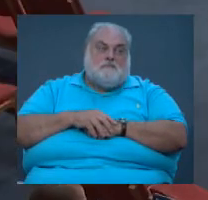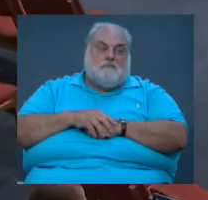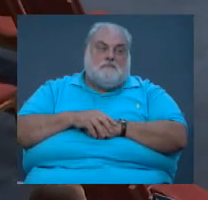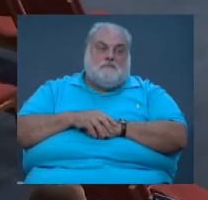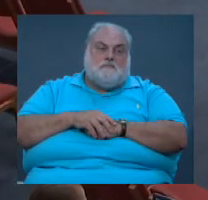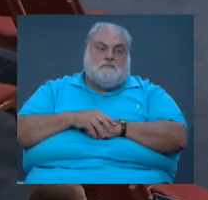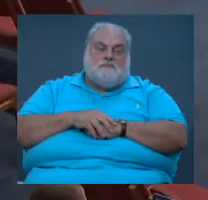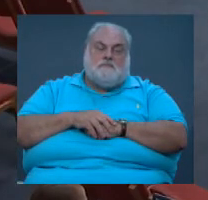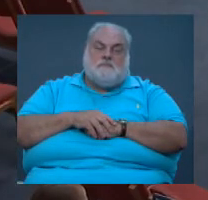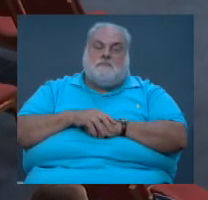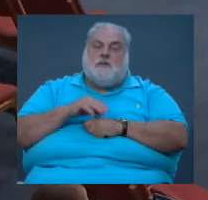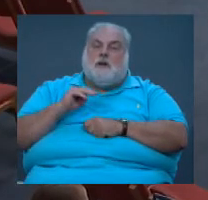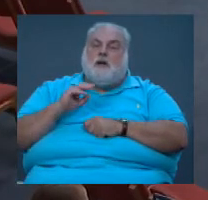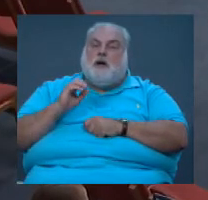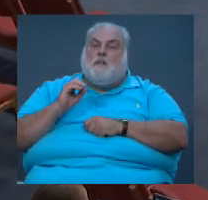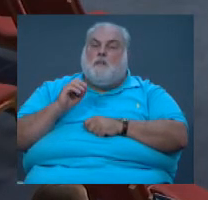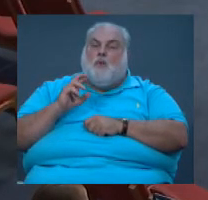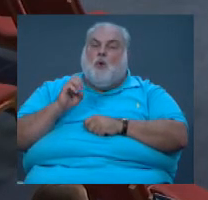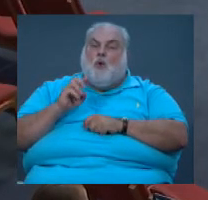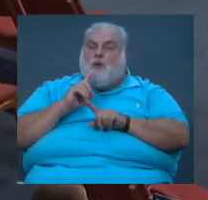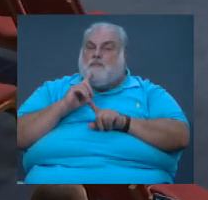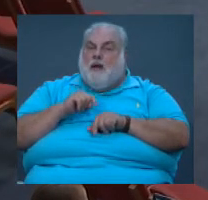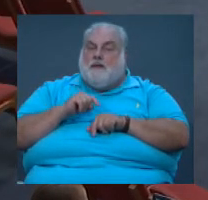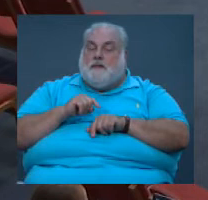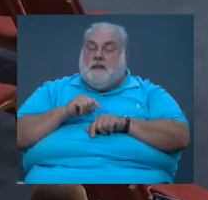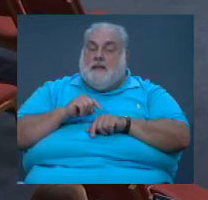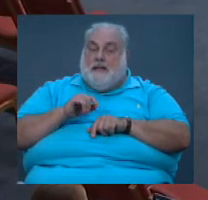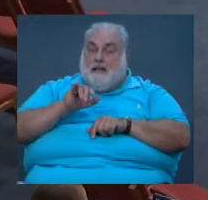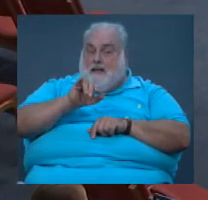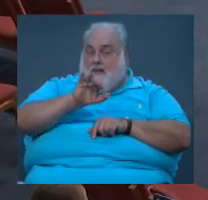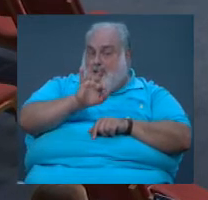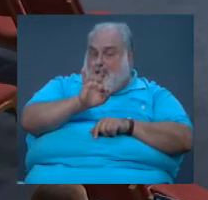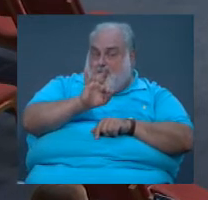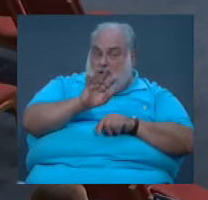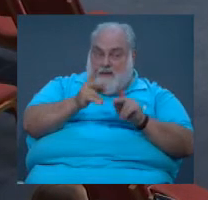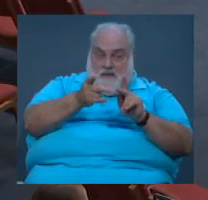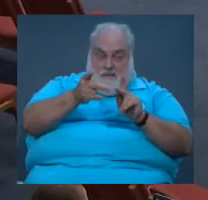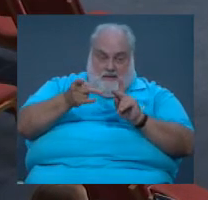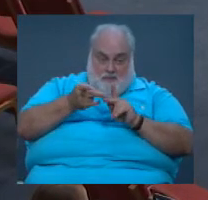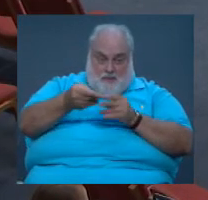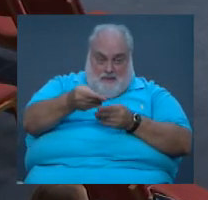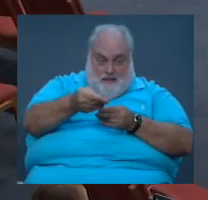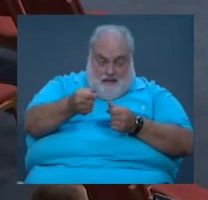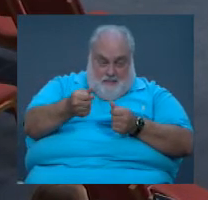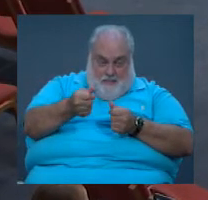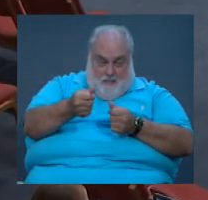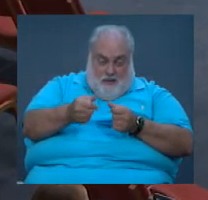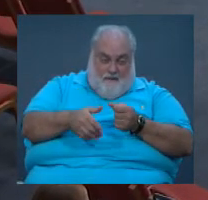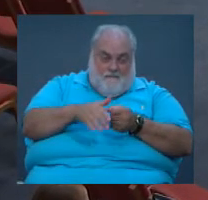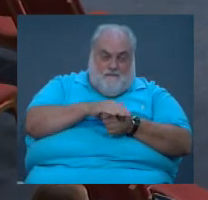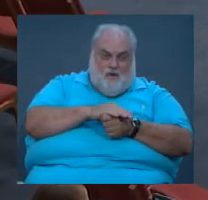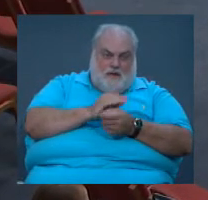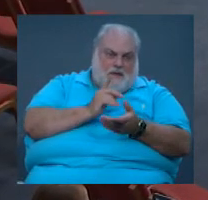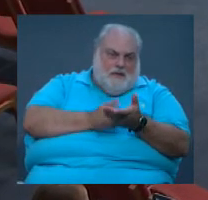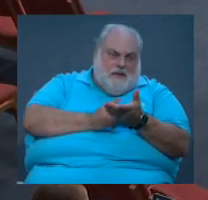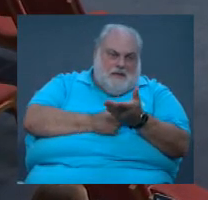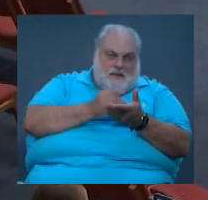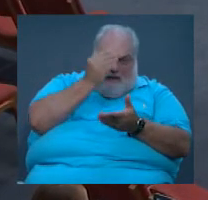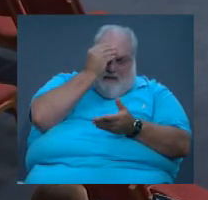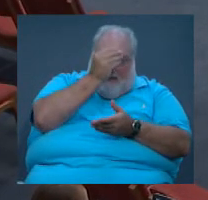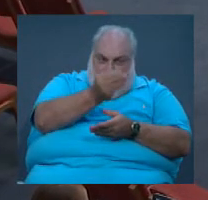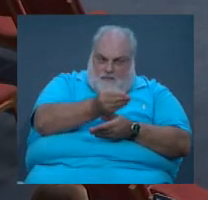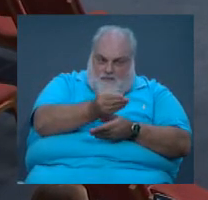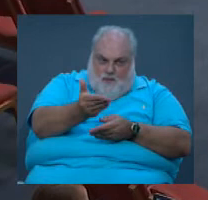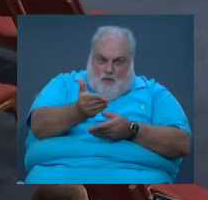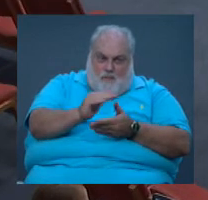If their position was going to be eliminated, and remember, we got in the whole discussion because we wanted to inform everybody